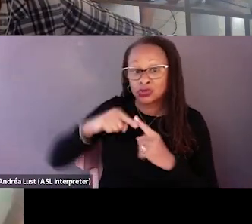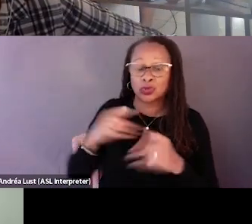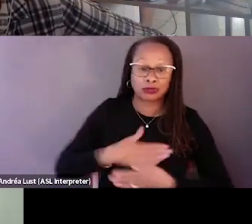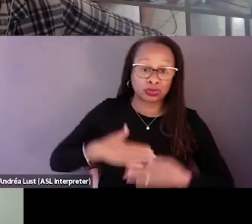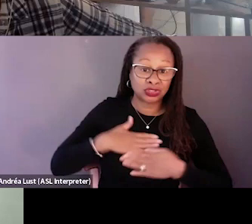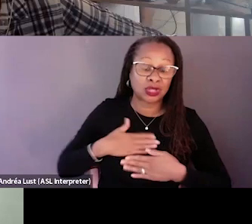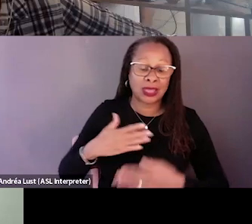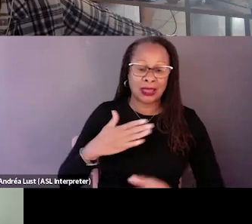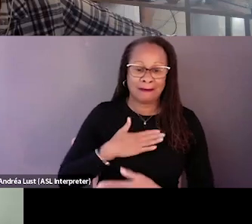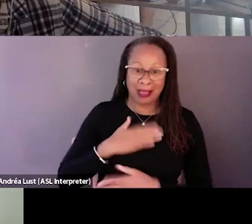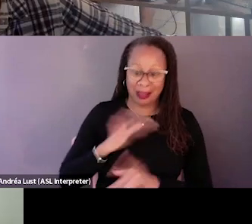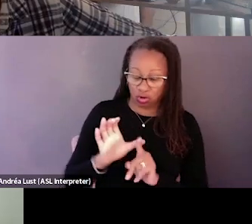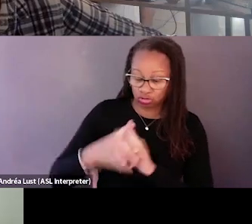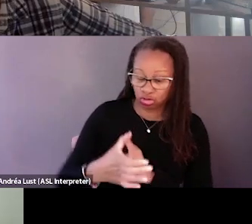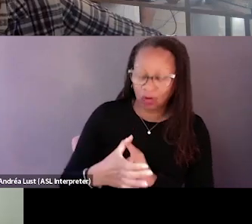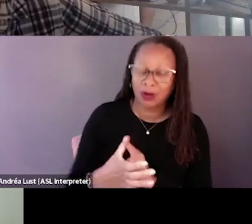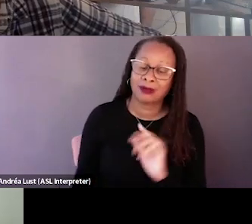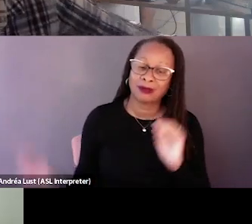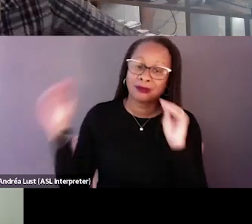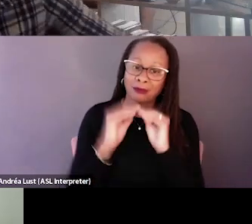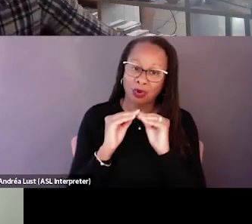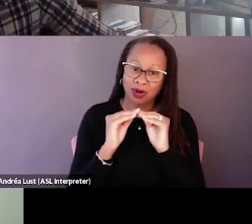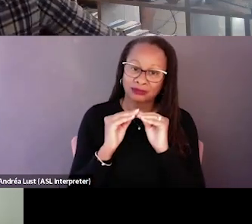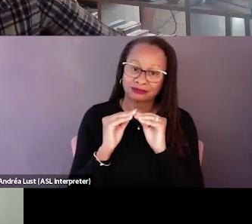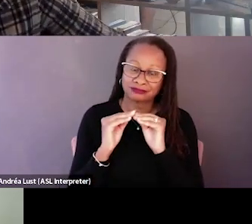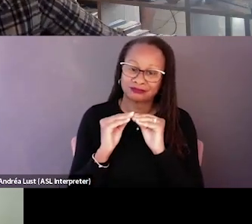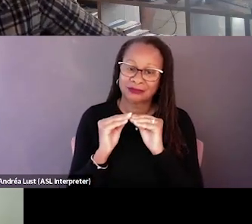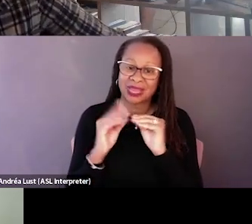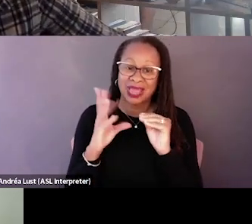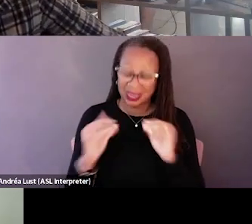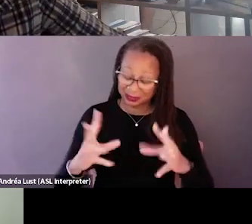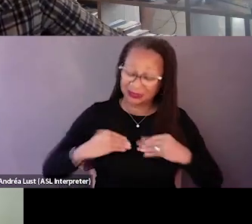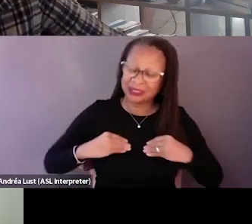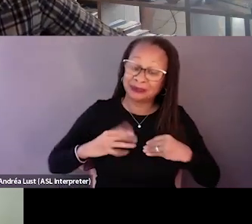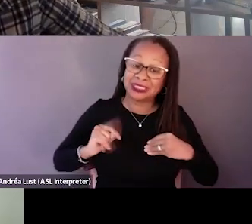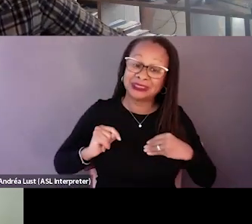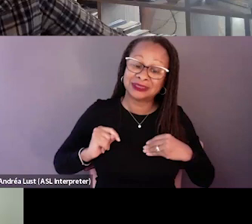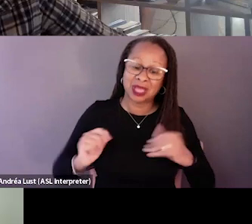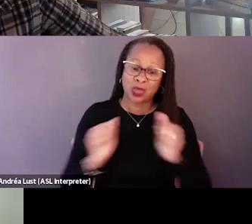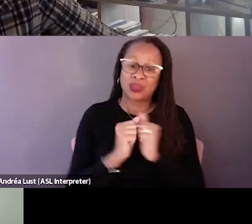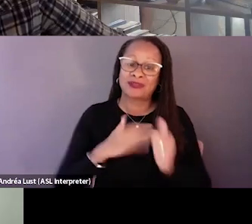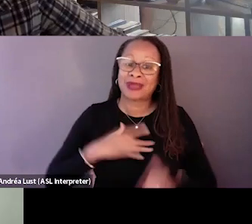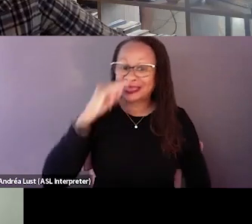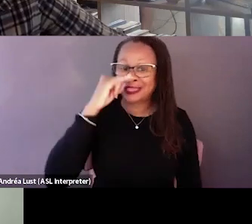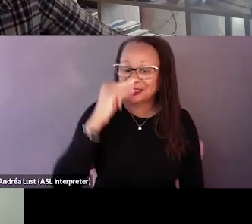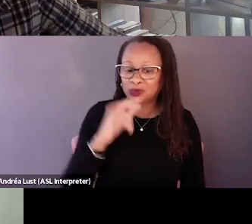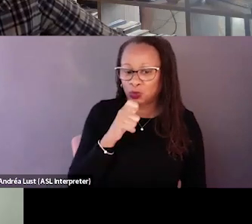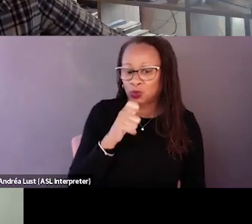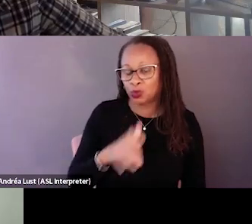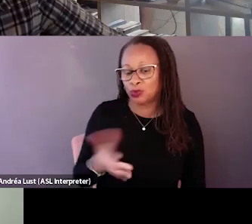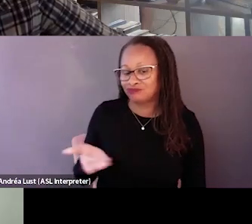my culture even more and embrace that with my kids who